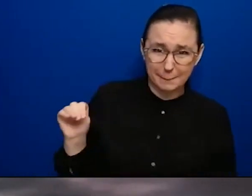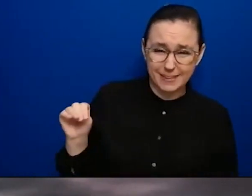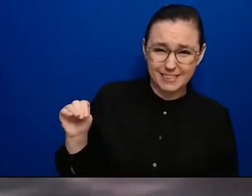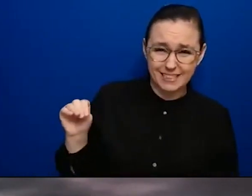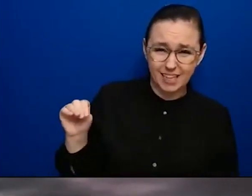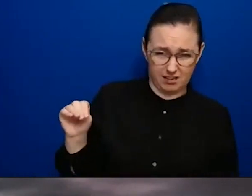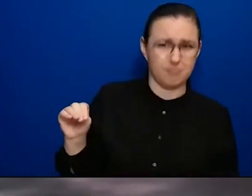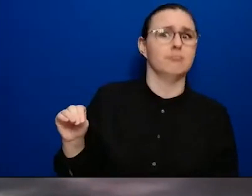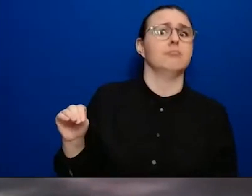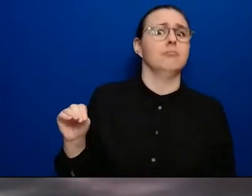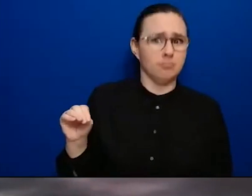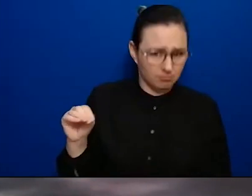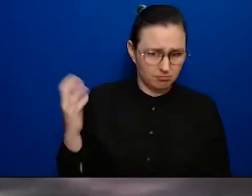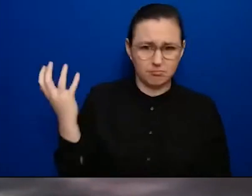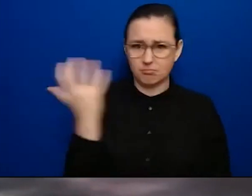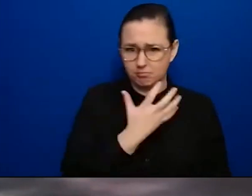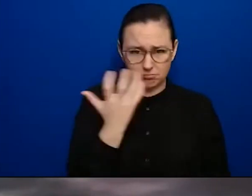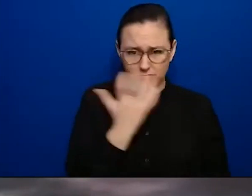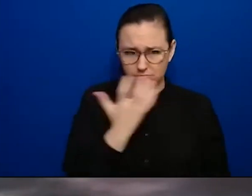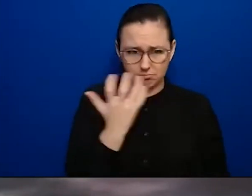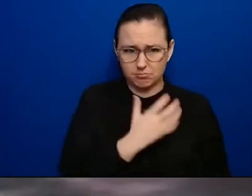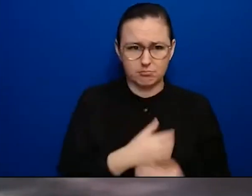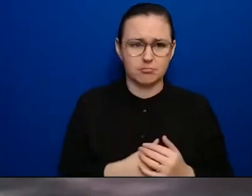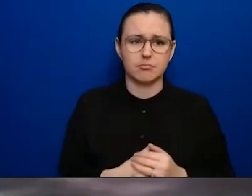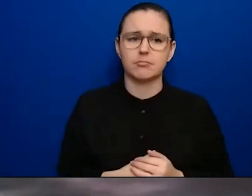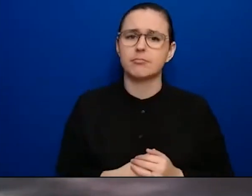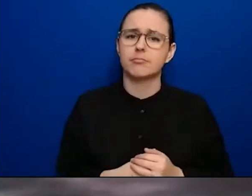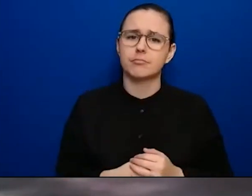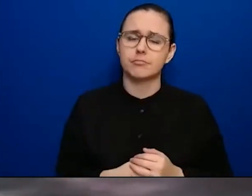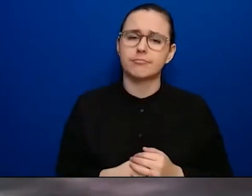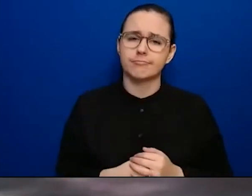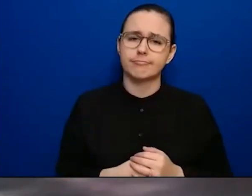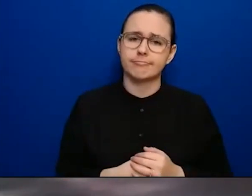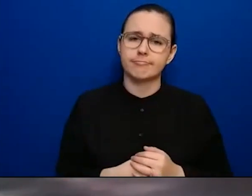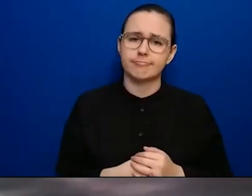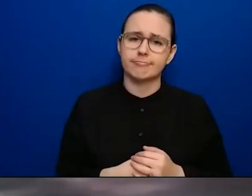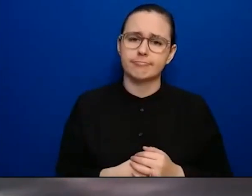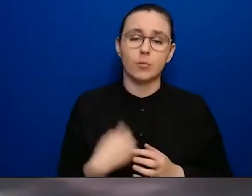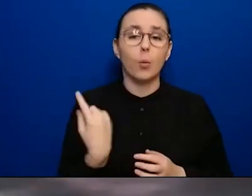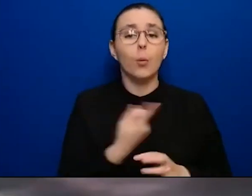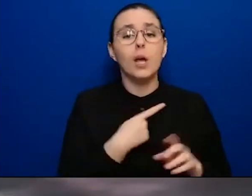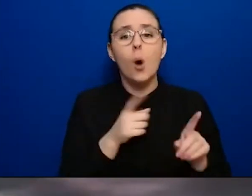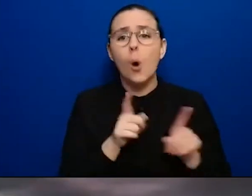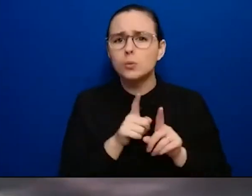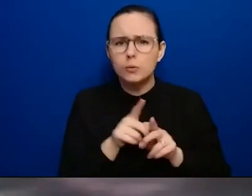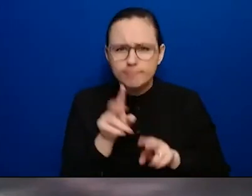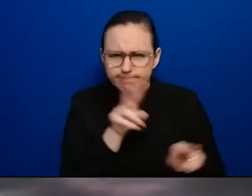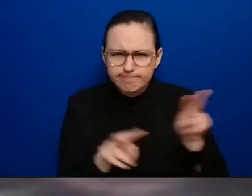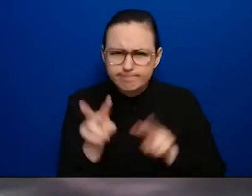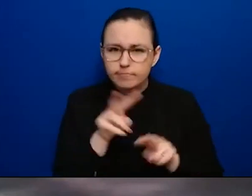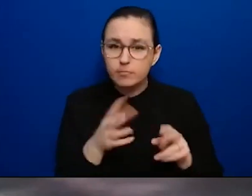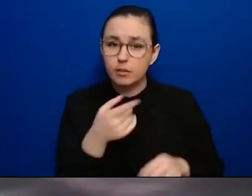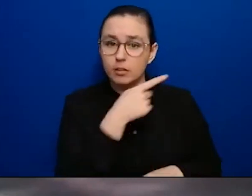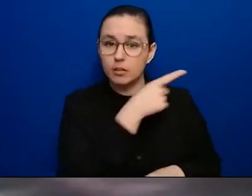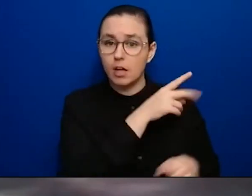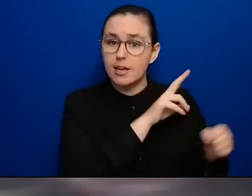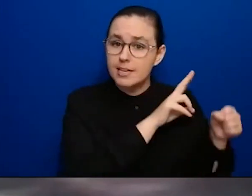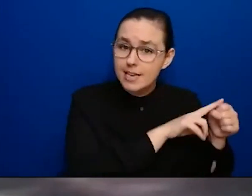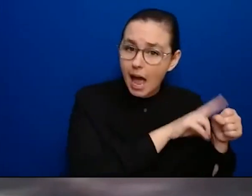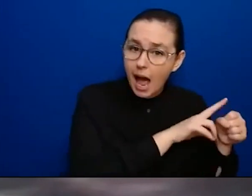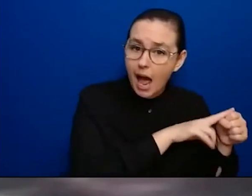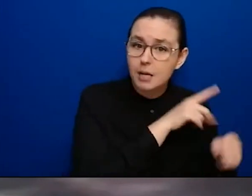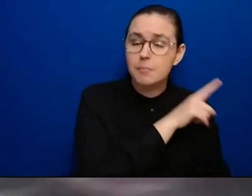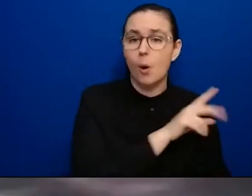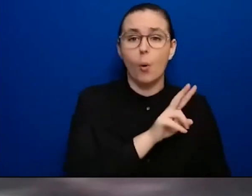going back many, many years. We are also tracking Nanaimo, Victoria, Vancouver International